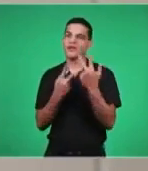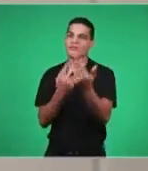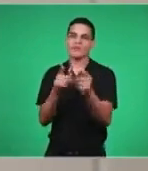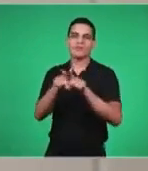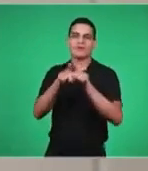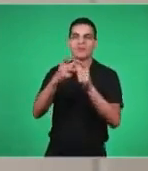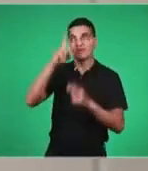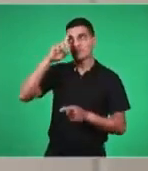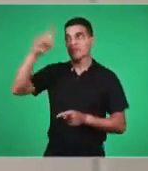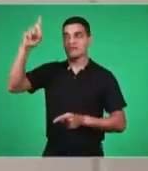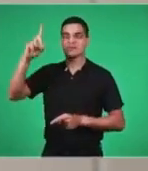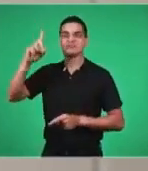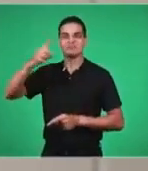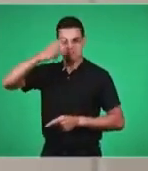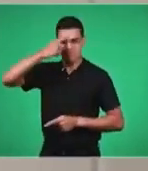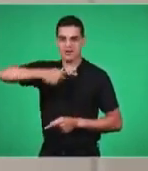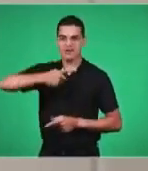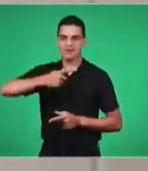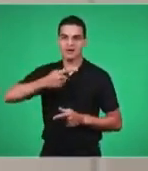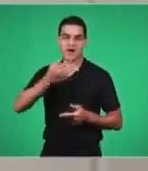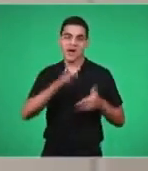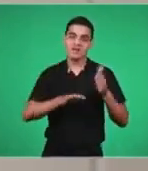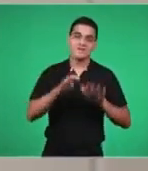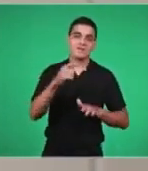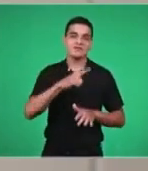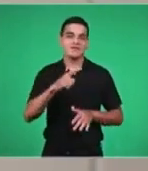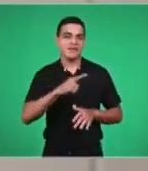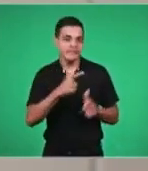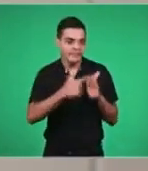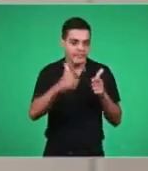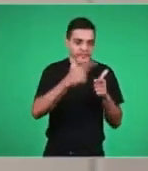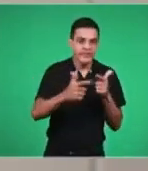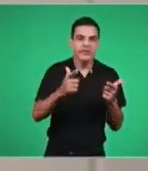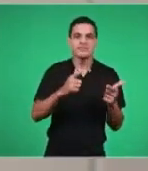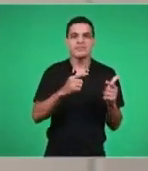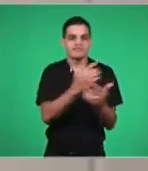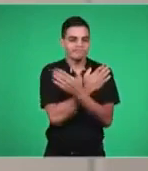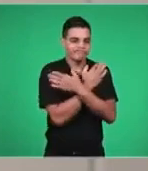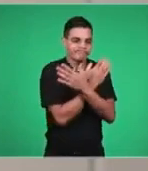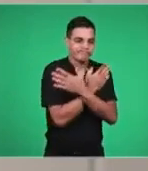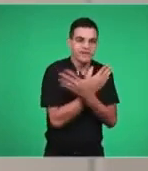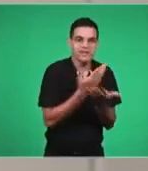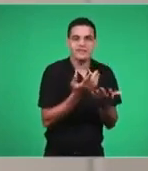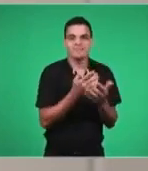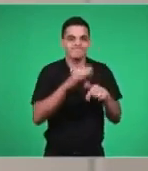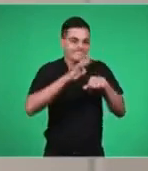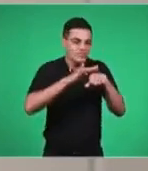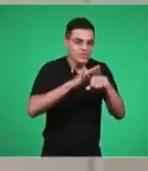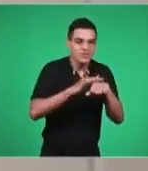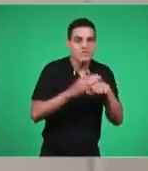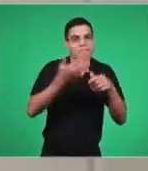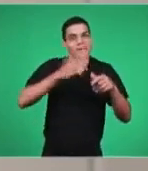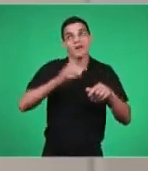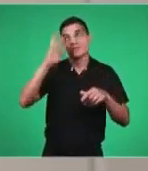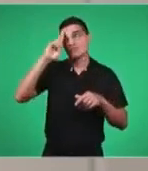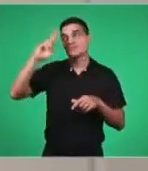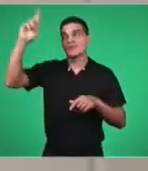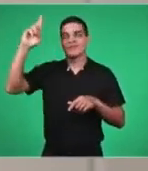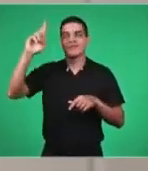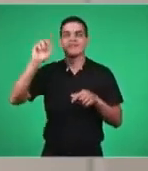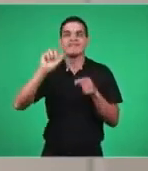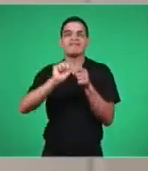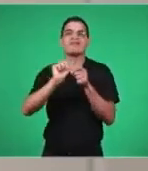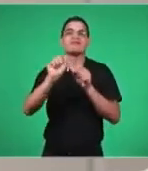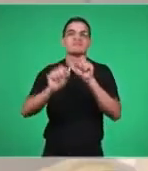And the master says, force them to come in. When we have any difficulties in our lives, when something goes